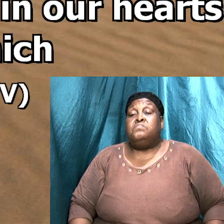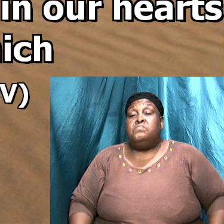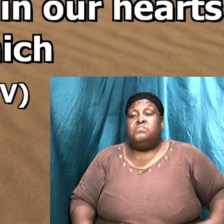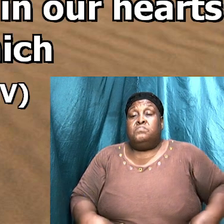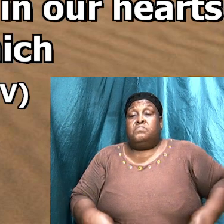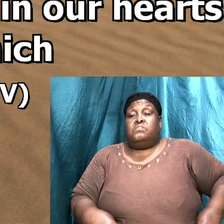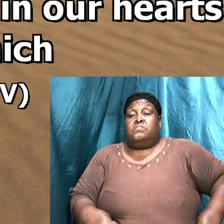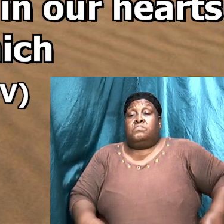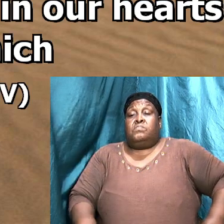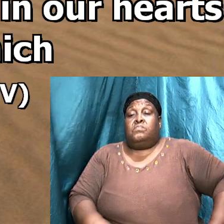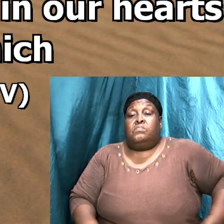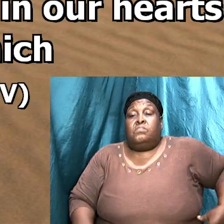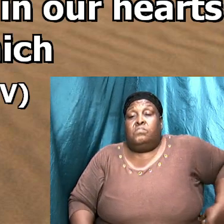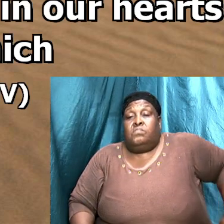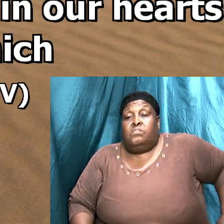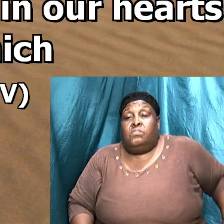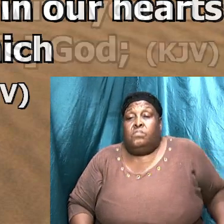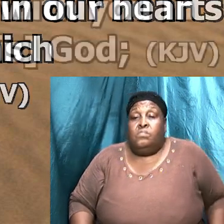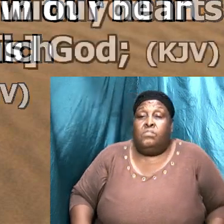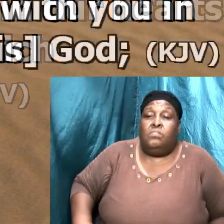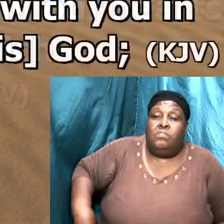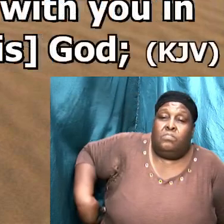21 and 22.